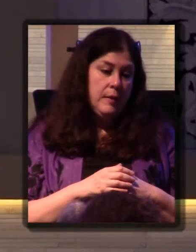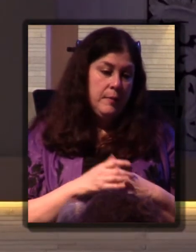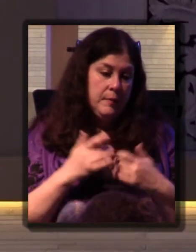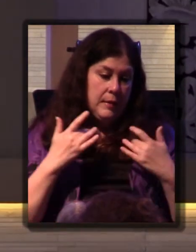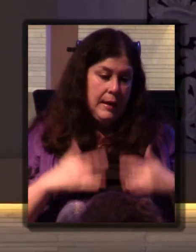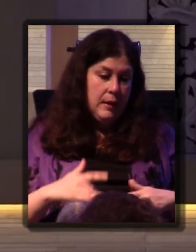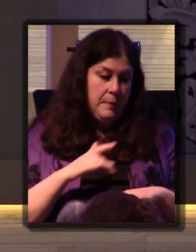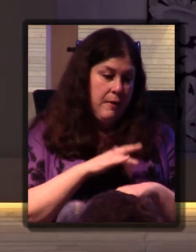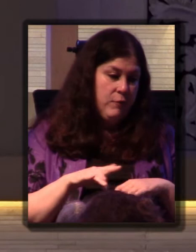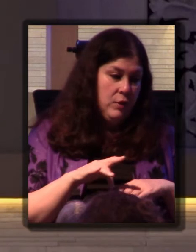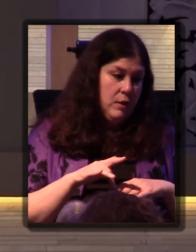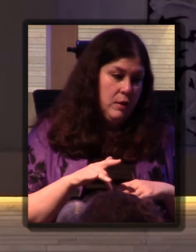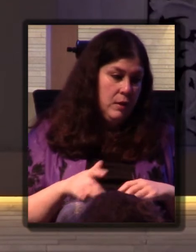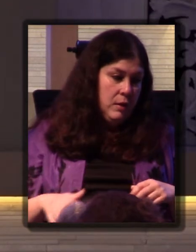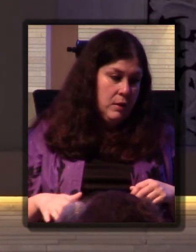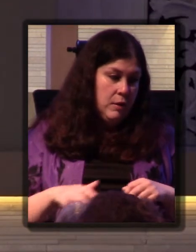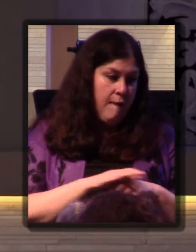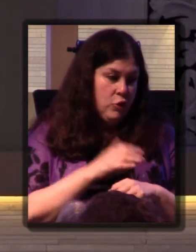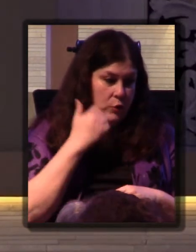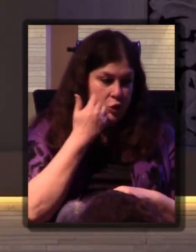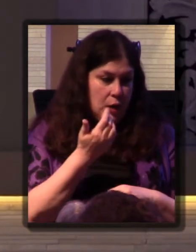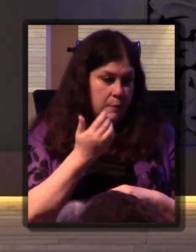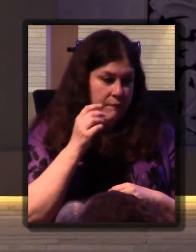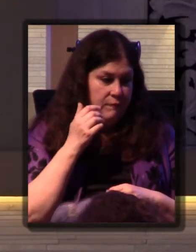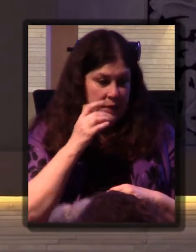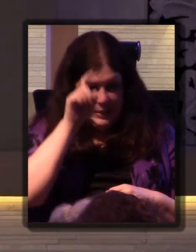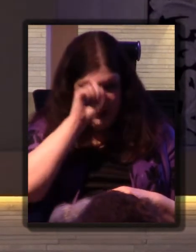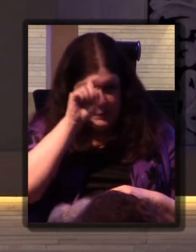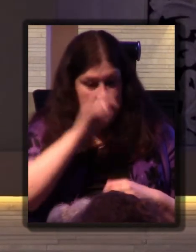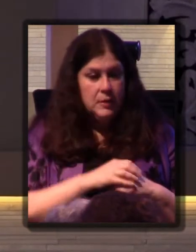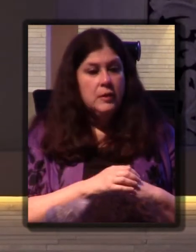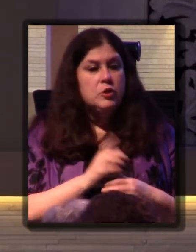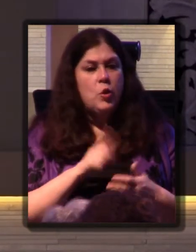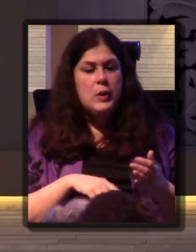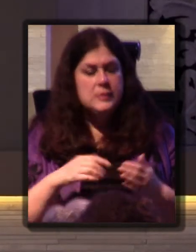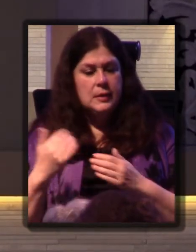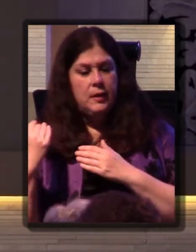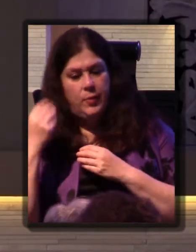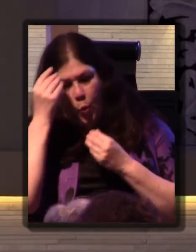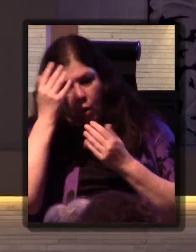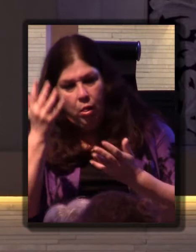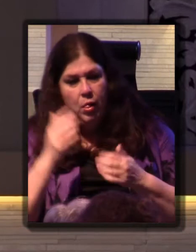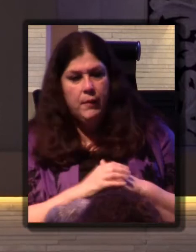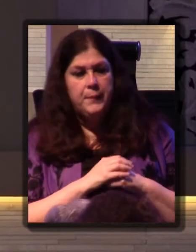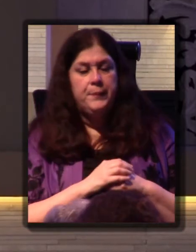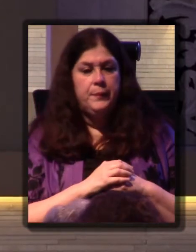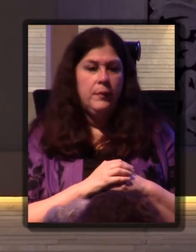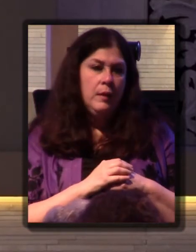naked, barefoot, with their buttocks uncovered, to the shame of Egypt. And so